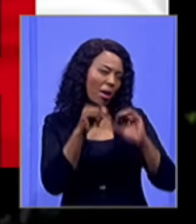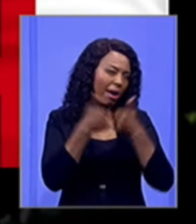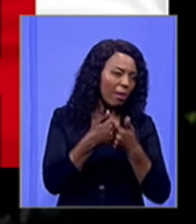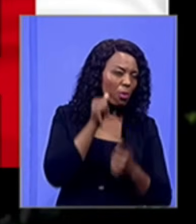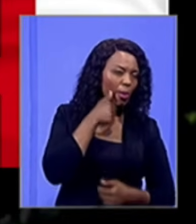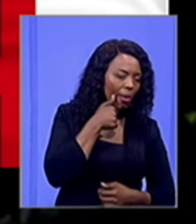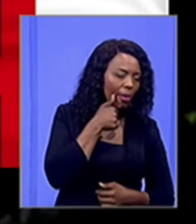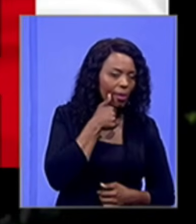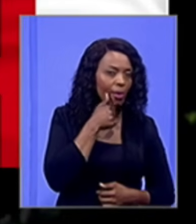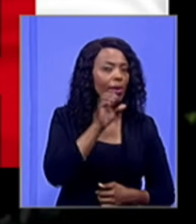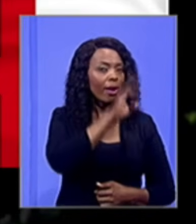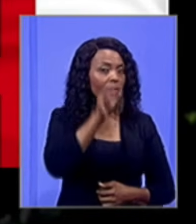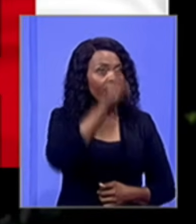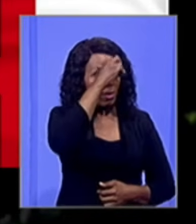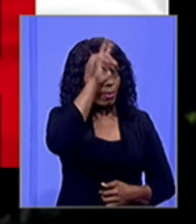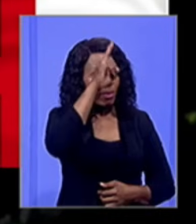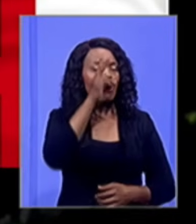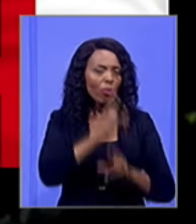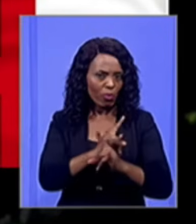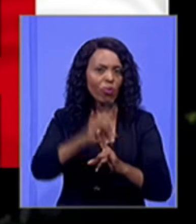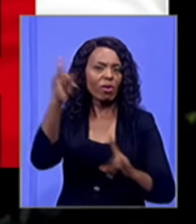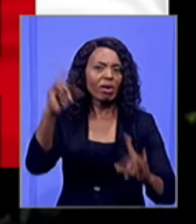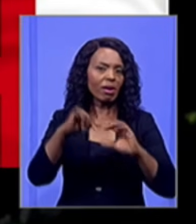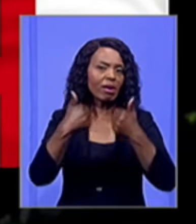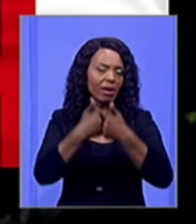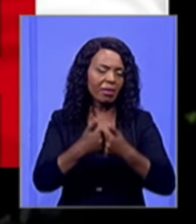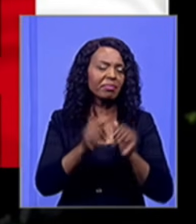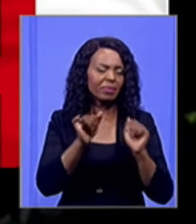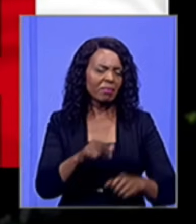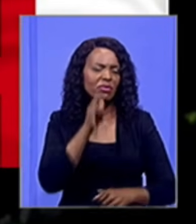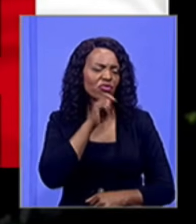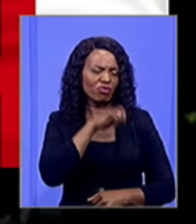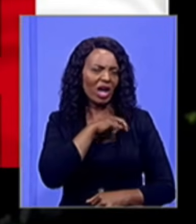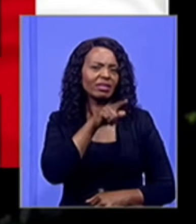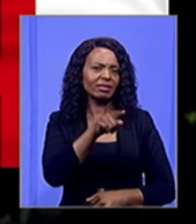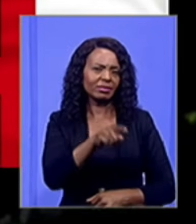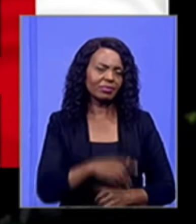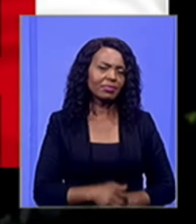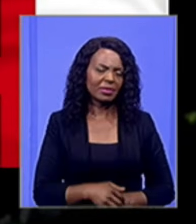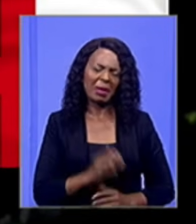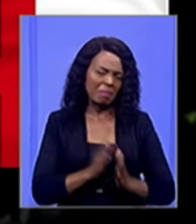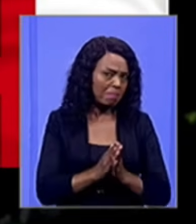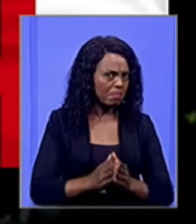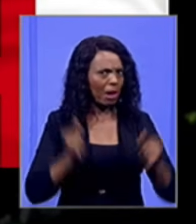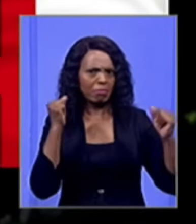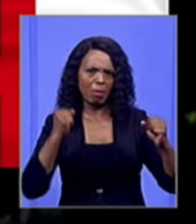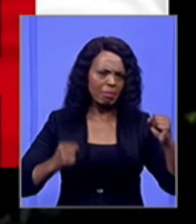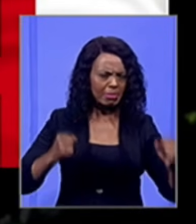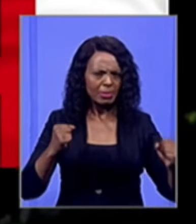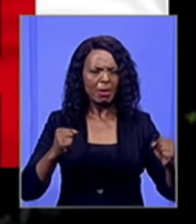Afrika Borwa mapokopoko a ya go tlhola papadi mapokopoko ya ba tshepa ba matla haholo ebile le ka mokgwa ba babalang ka